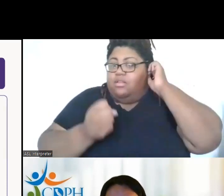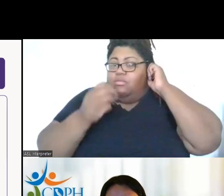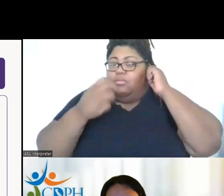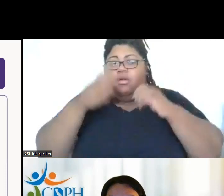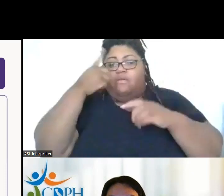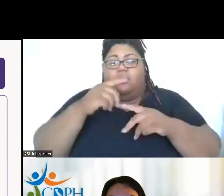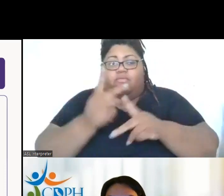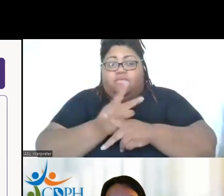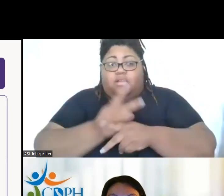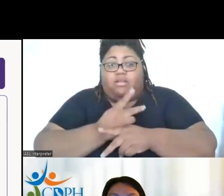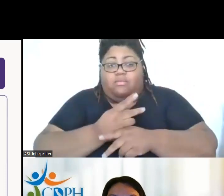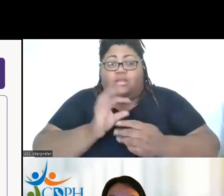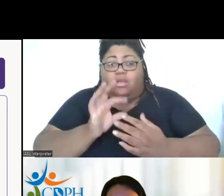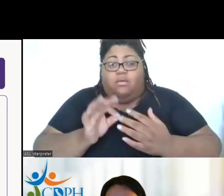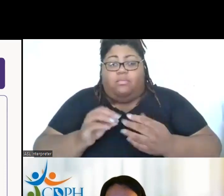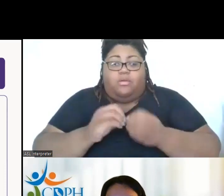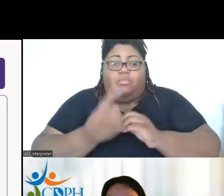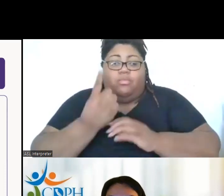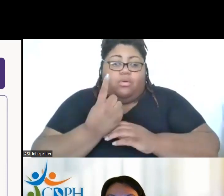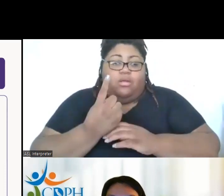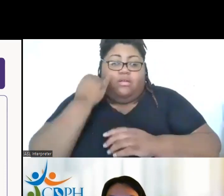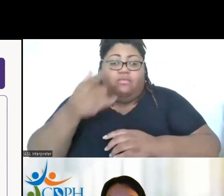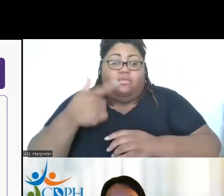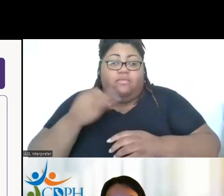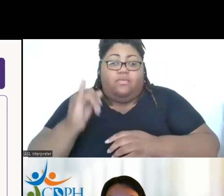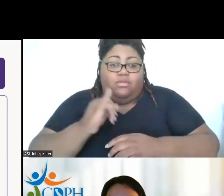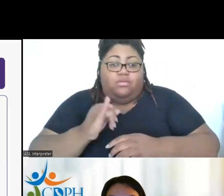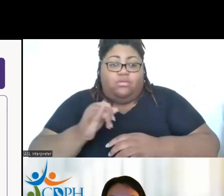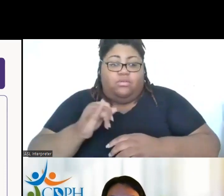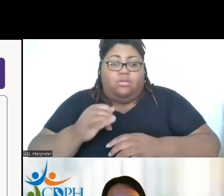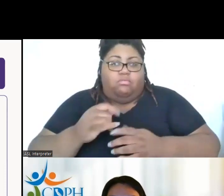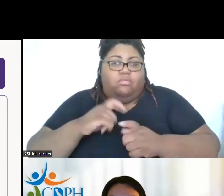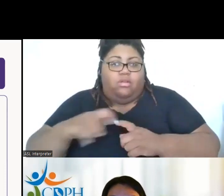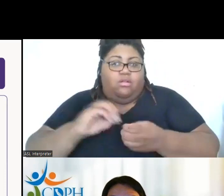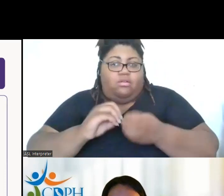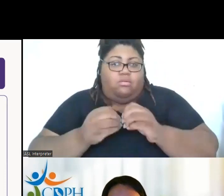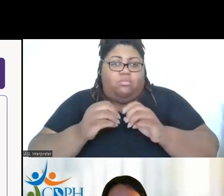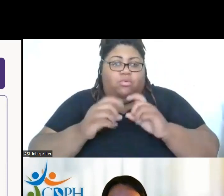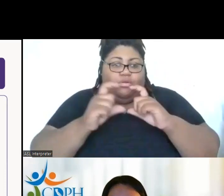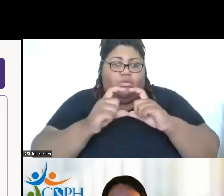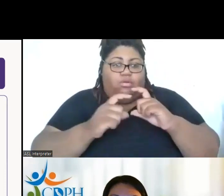option number one. And if you have insurance, you can call the number on the back of your insurance to get